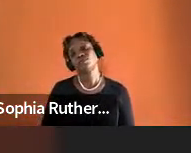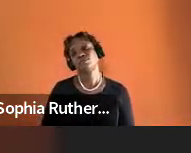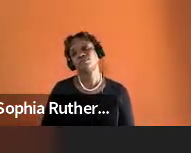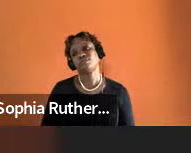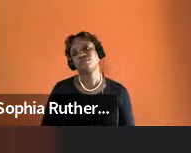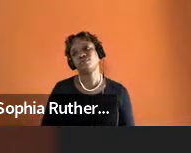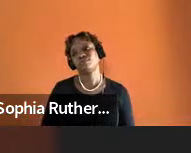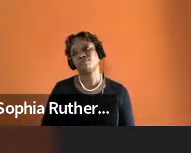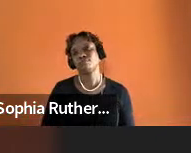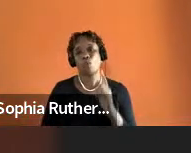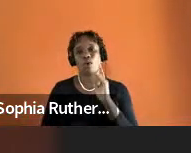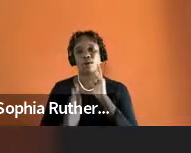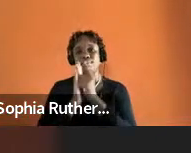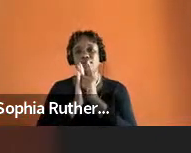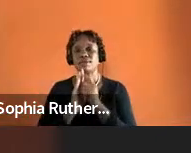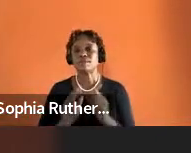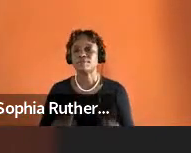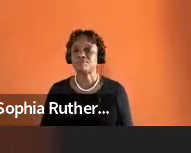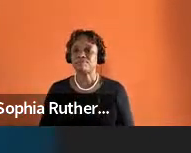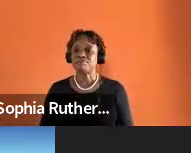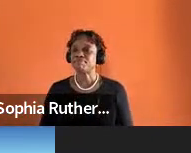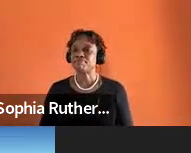1 minute, seem to have a slight